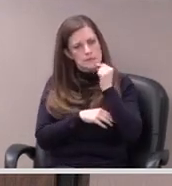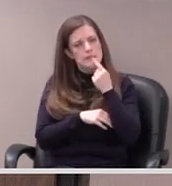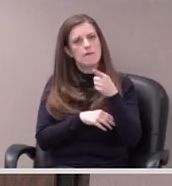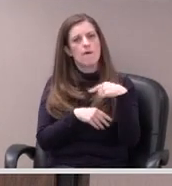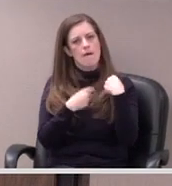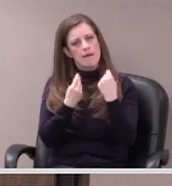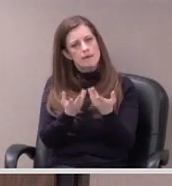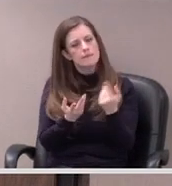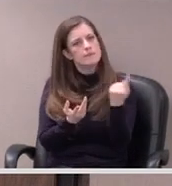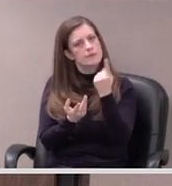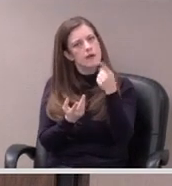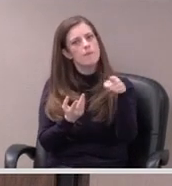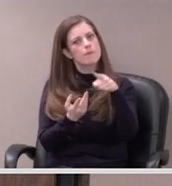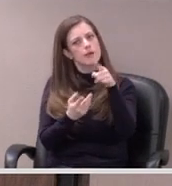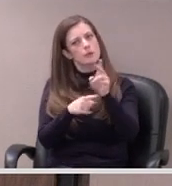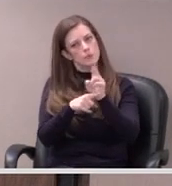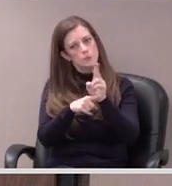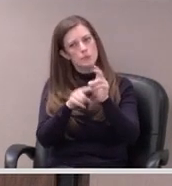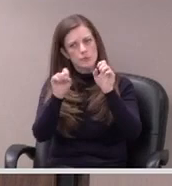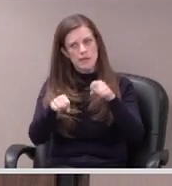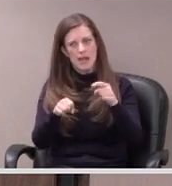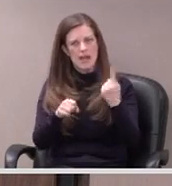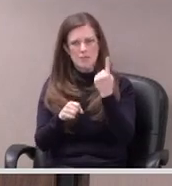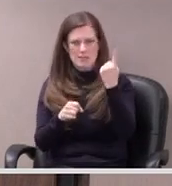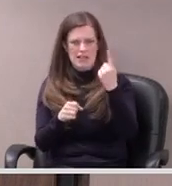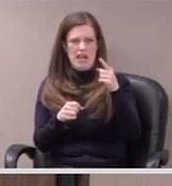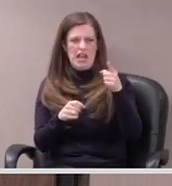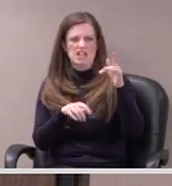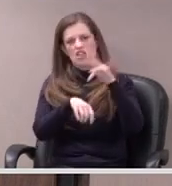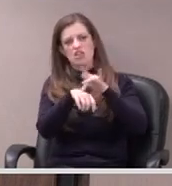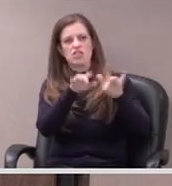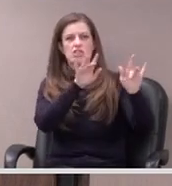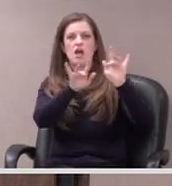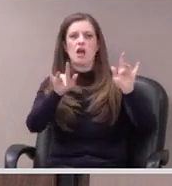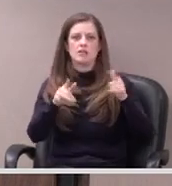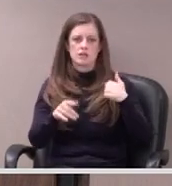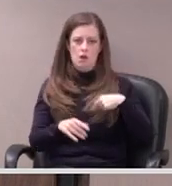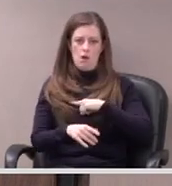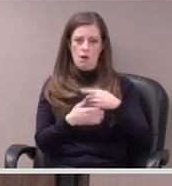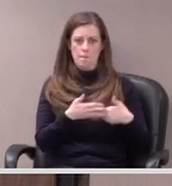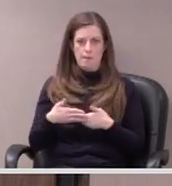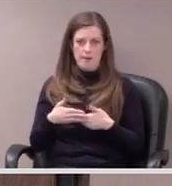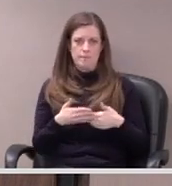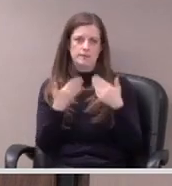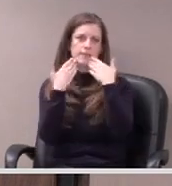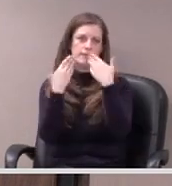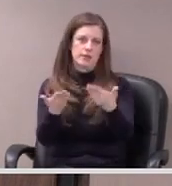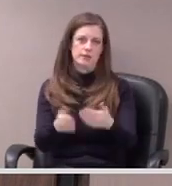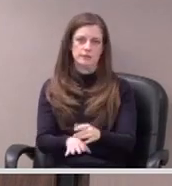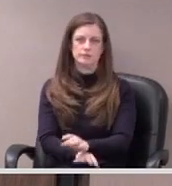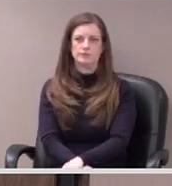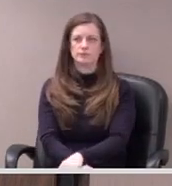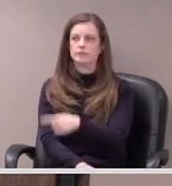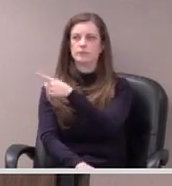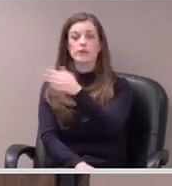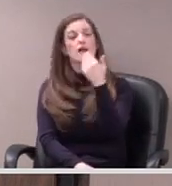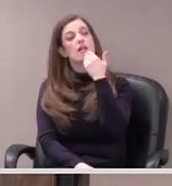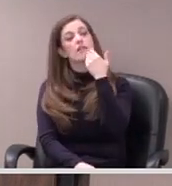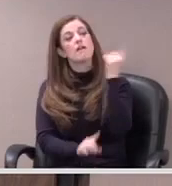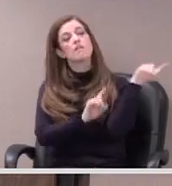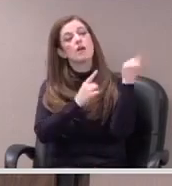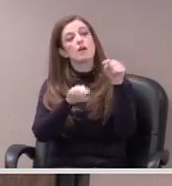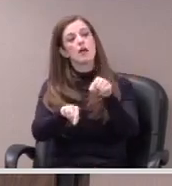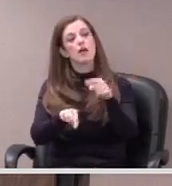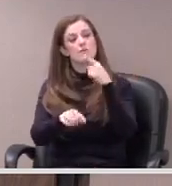give them something that they can use besides putting their hands on our babies. Thank you. Thank you for being here